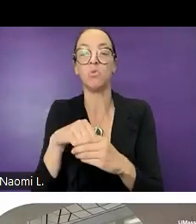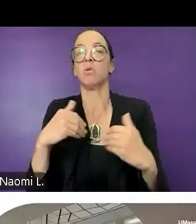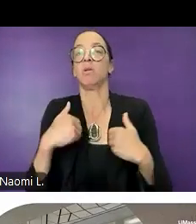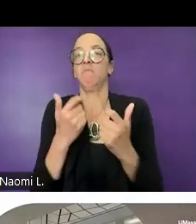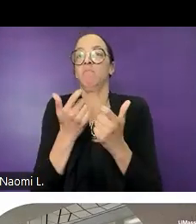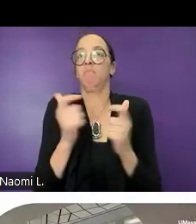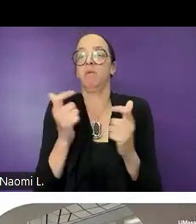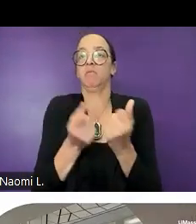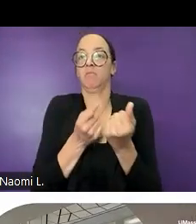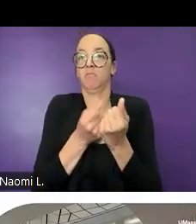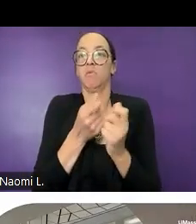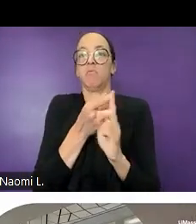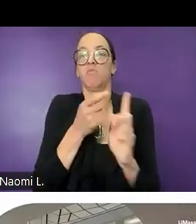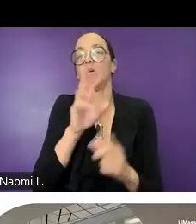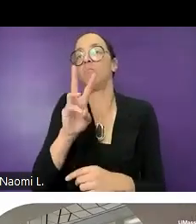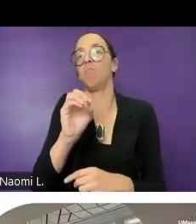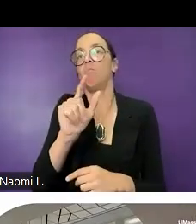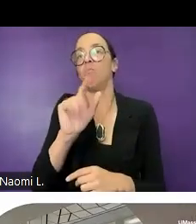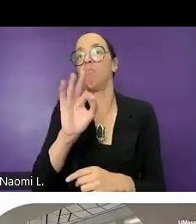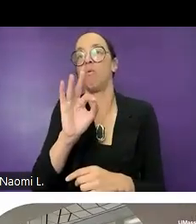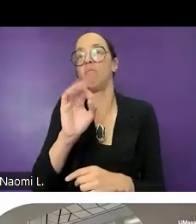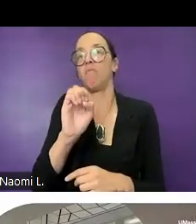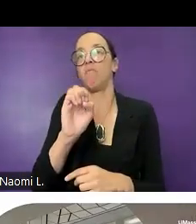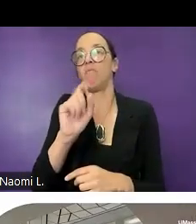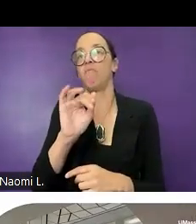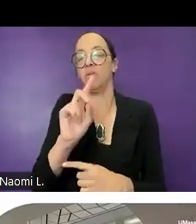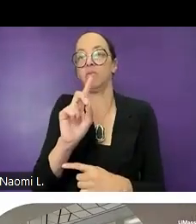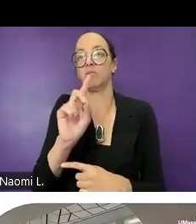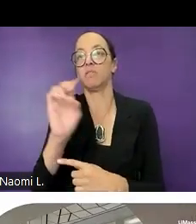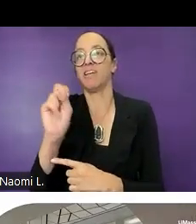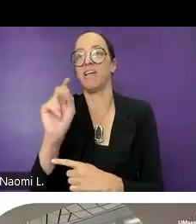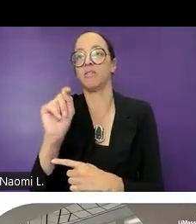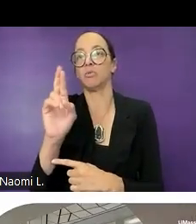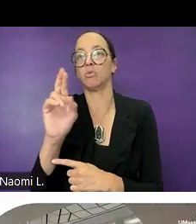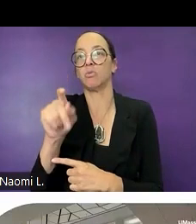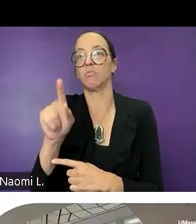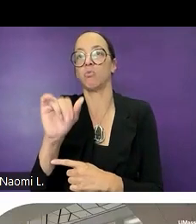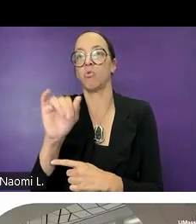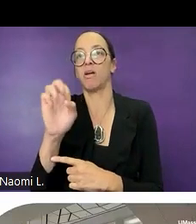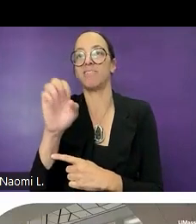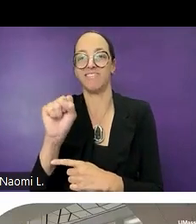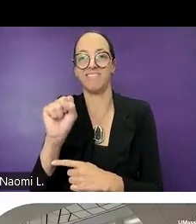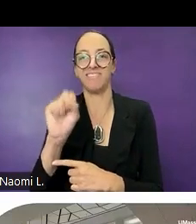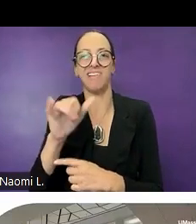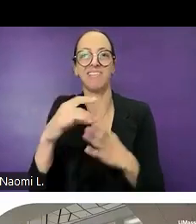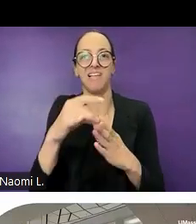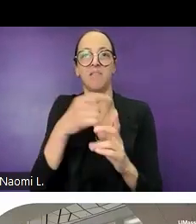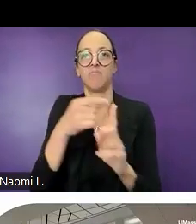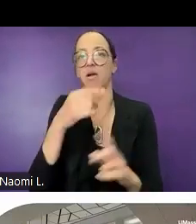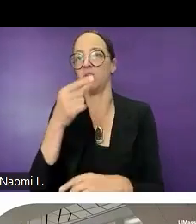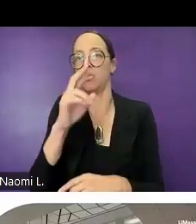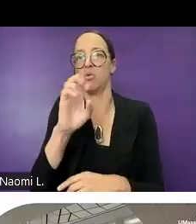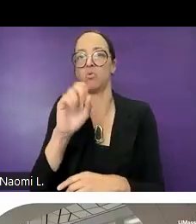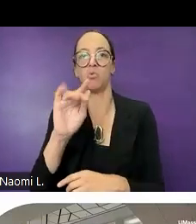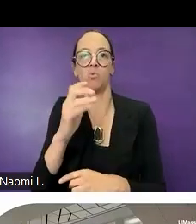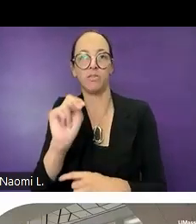Enterprises, which is led by Gretchen Alkema. Finally, there are multiple subject matter experts representing a set